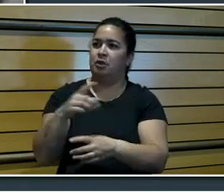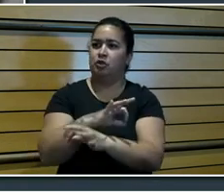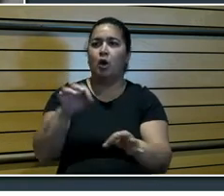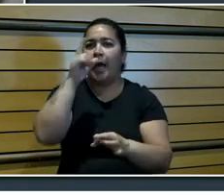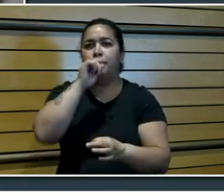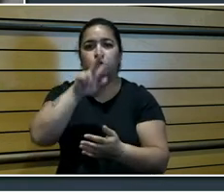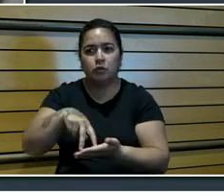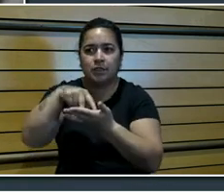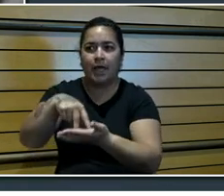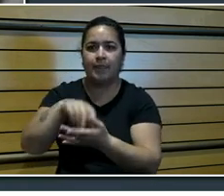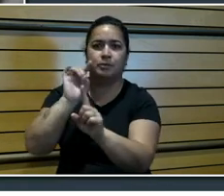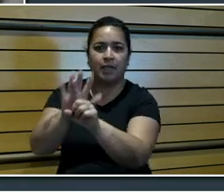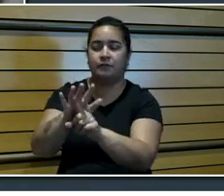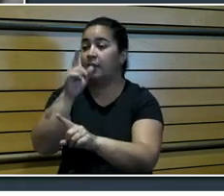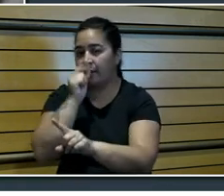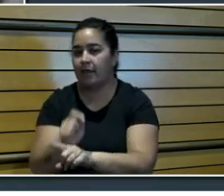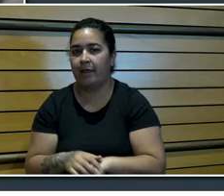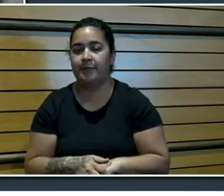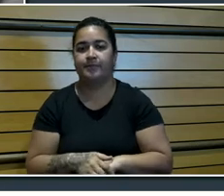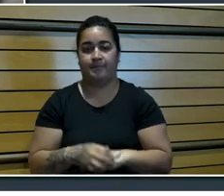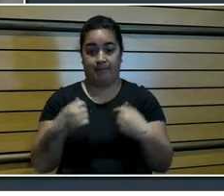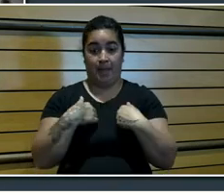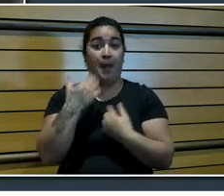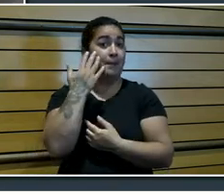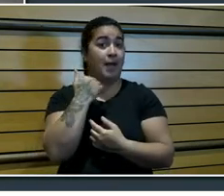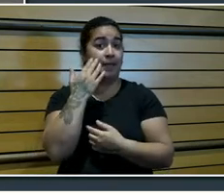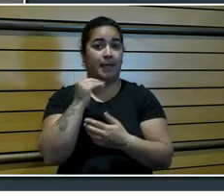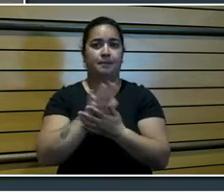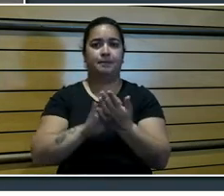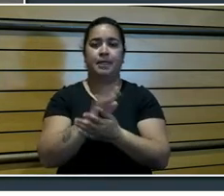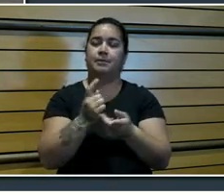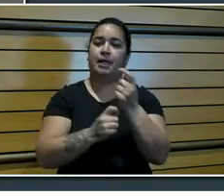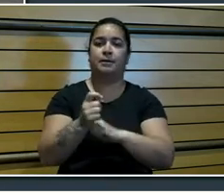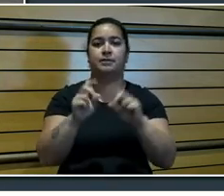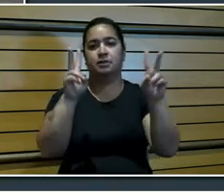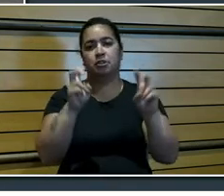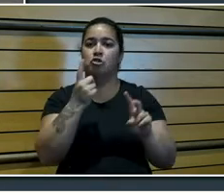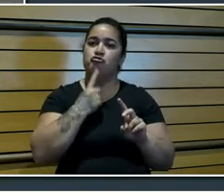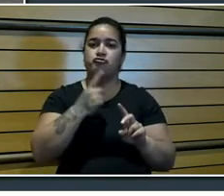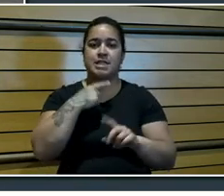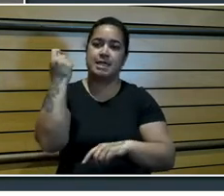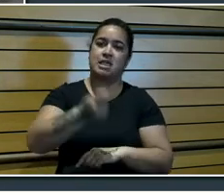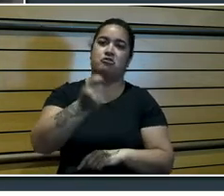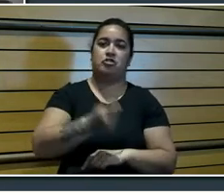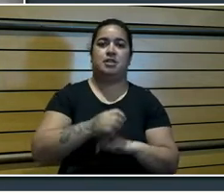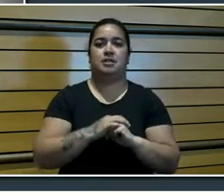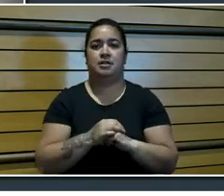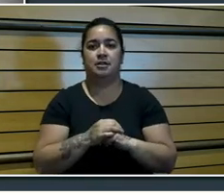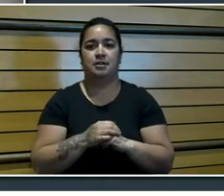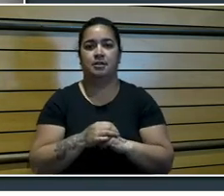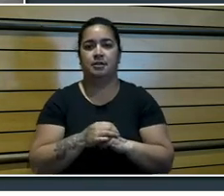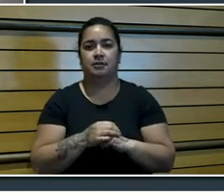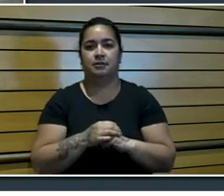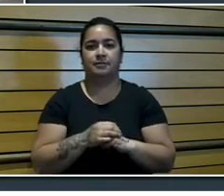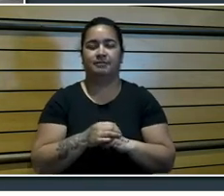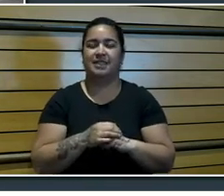themselves. As a Pākehā, I think this falls into the red herring category, a classic diversionary tactic, and besides, it is not